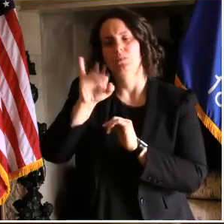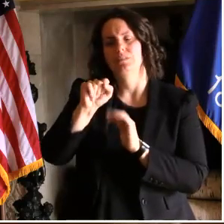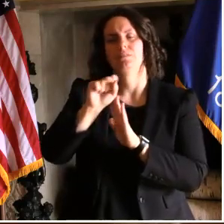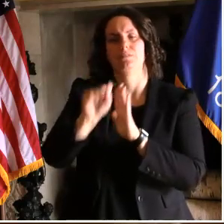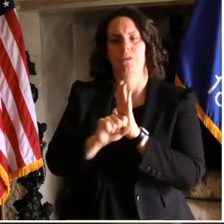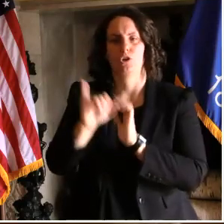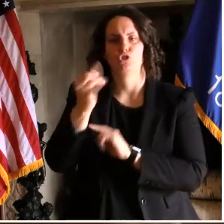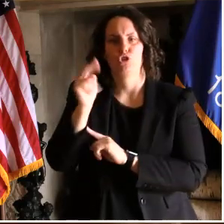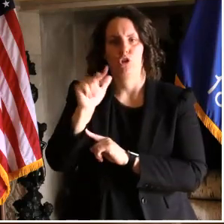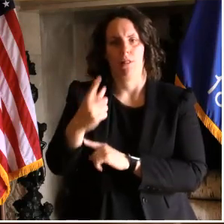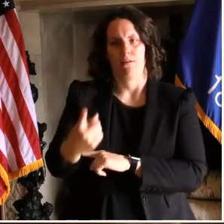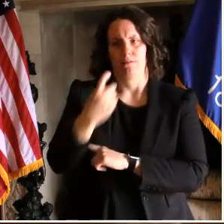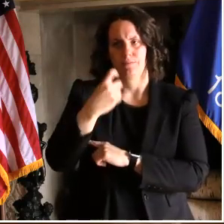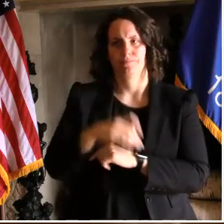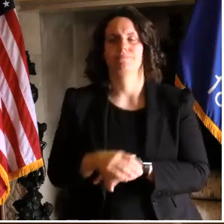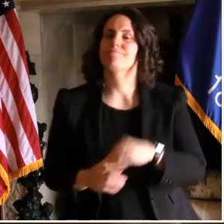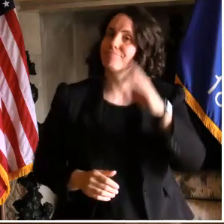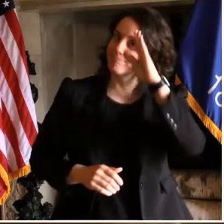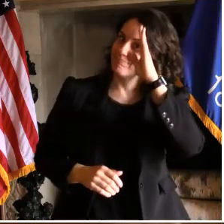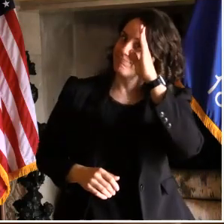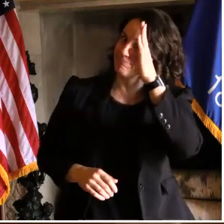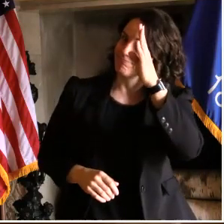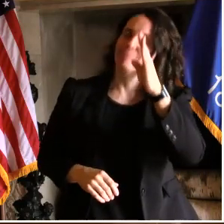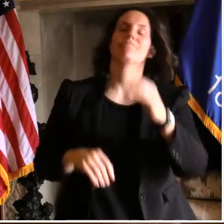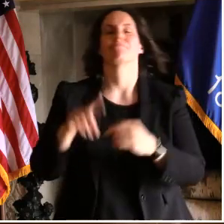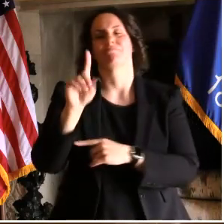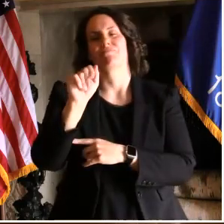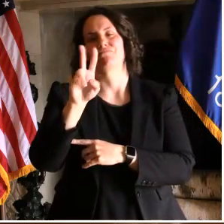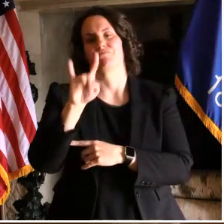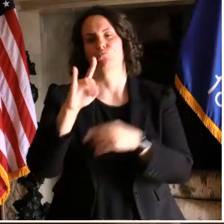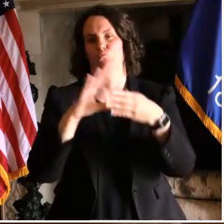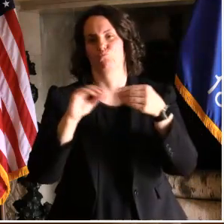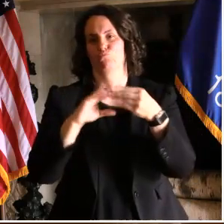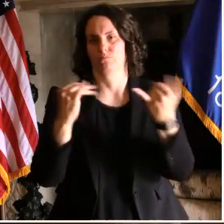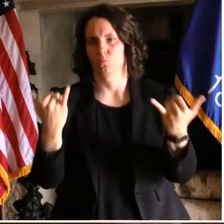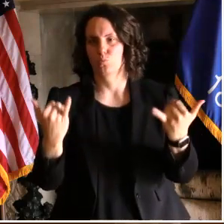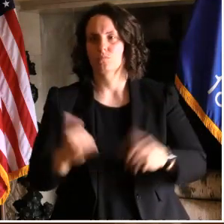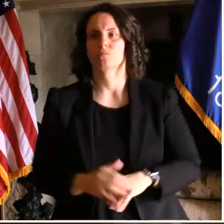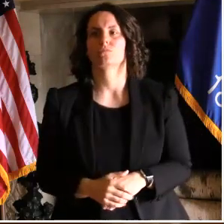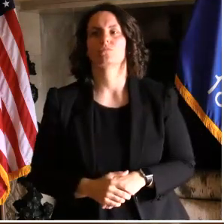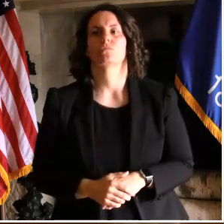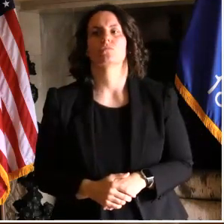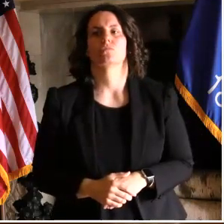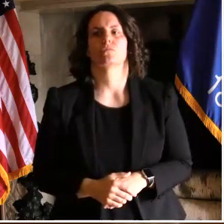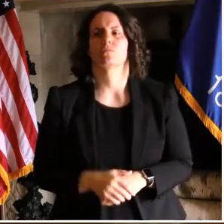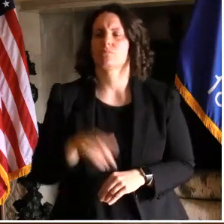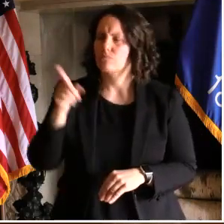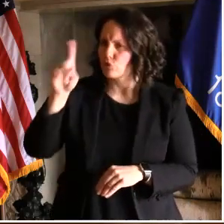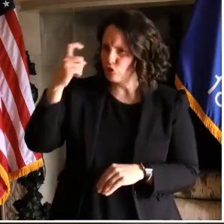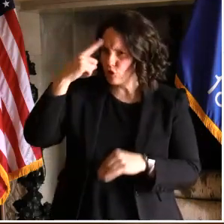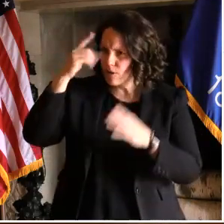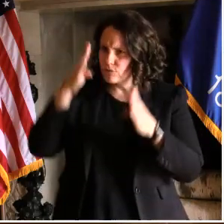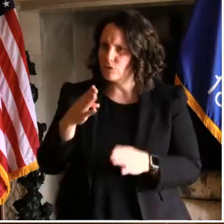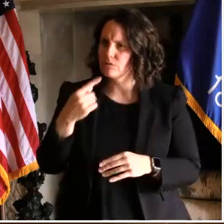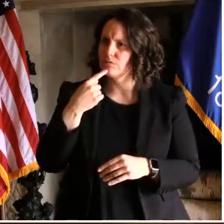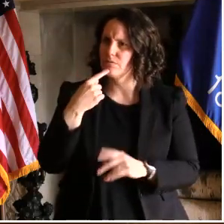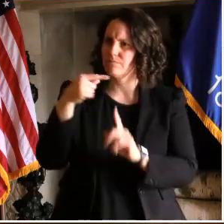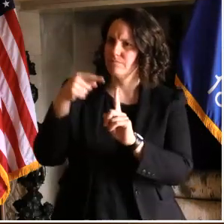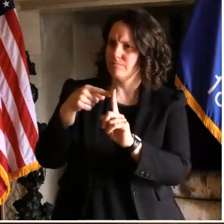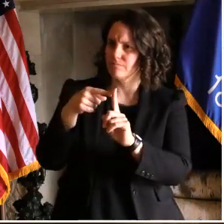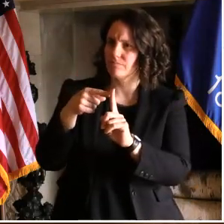Yes, hello, thank you. I believe Governor Evers specified how much PPE we've gotten from FEMA for